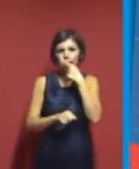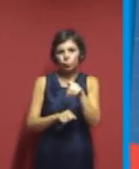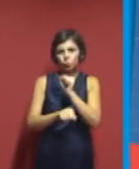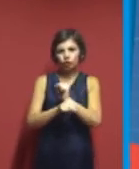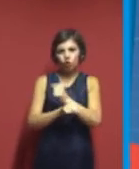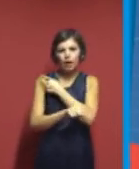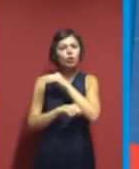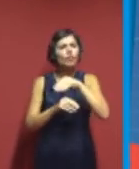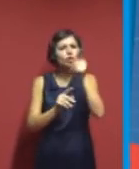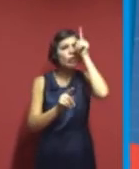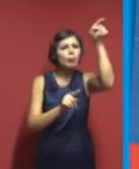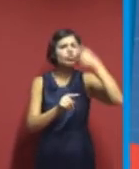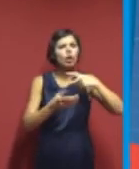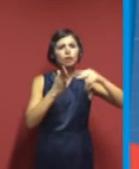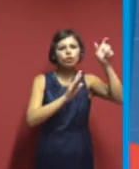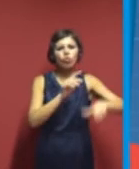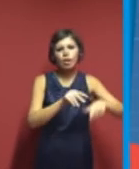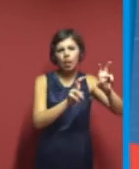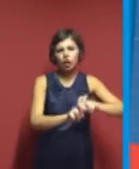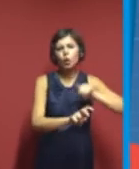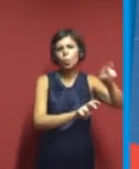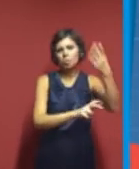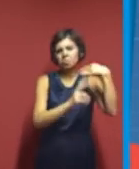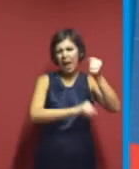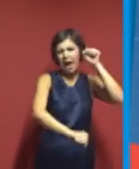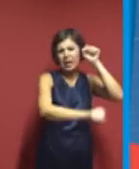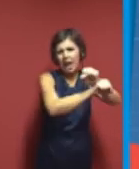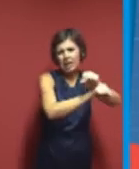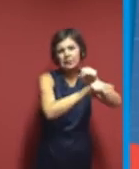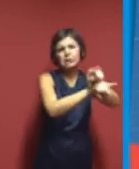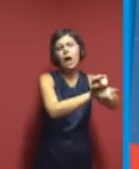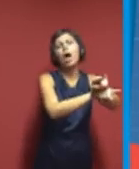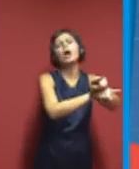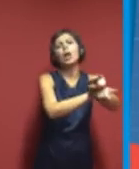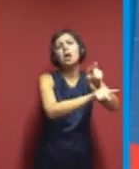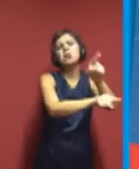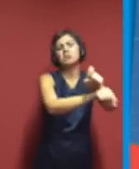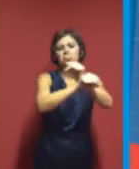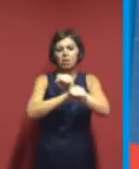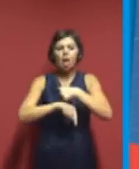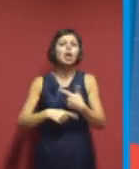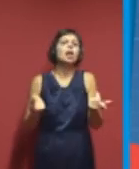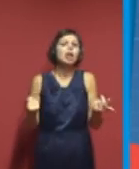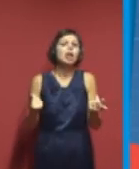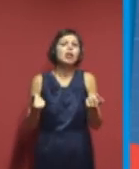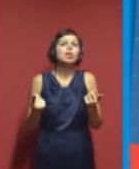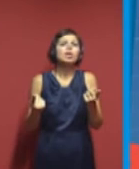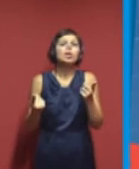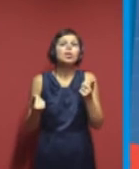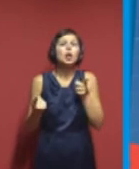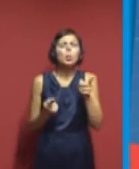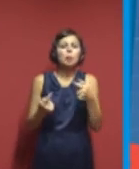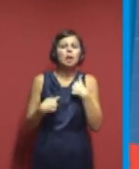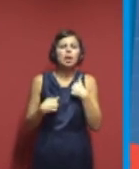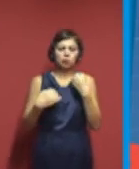Germany, and he decided to build his own listening device so he could spy on his jailers. And he broke